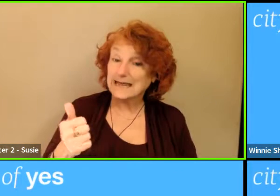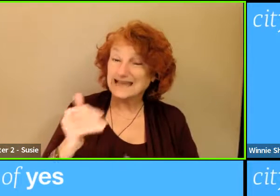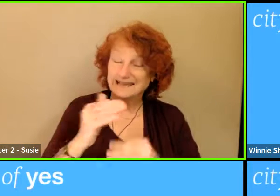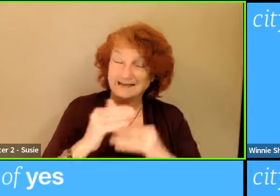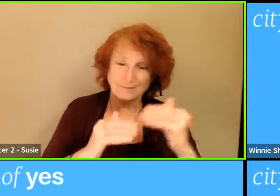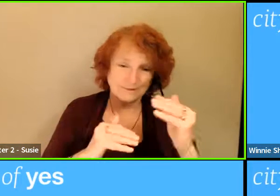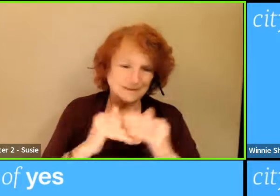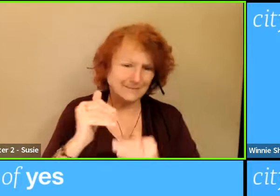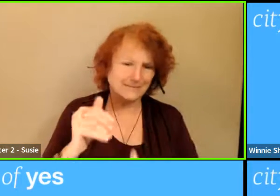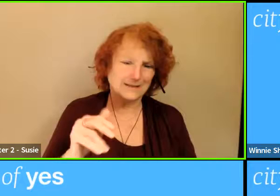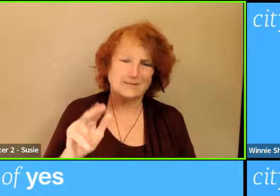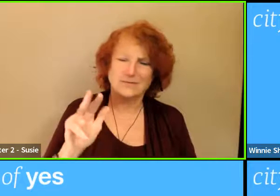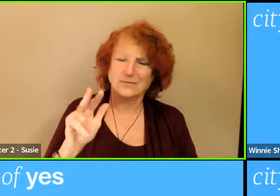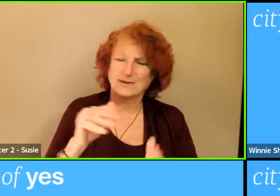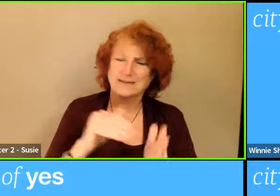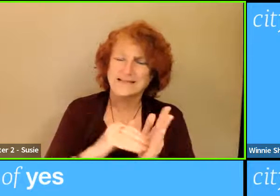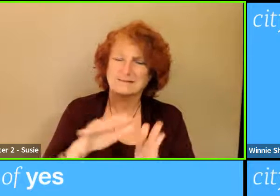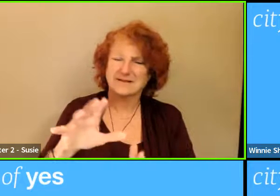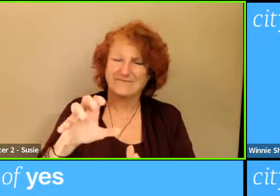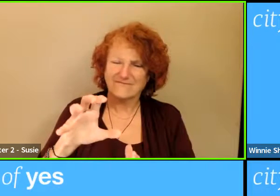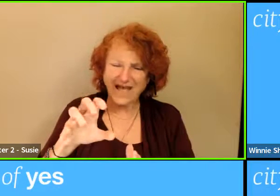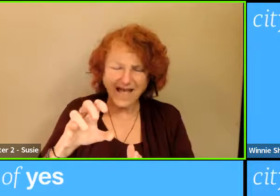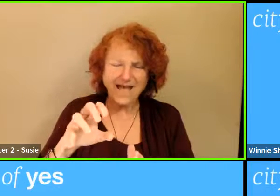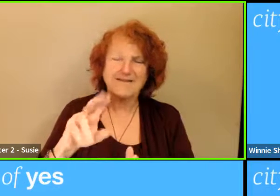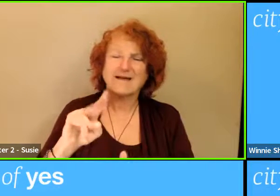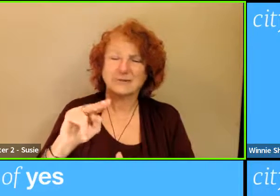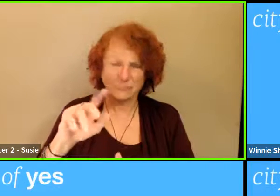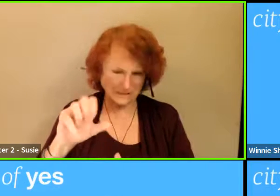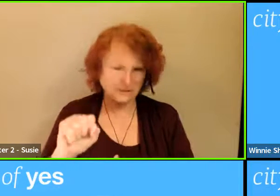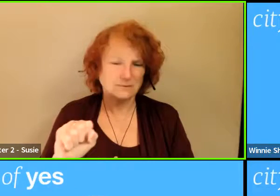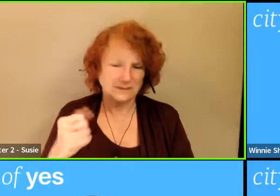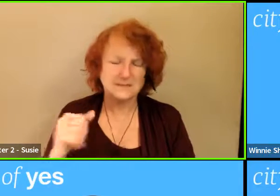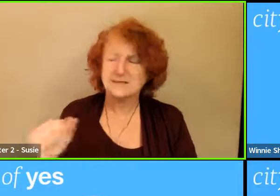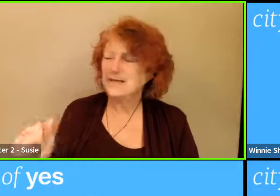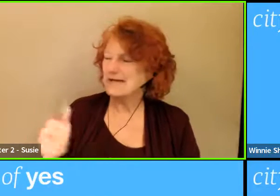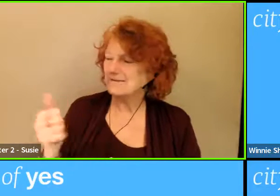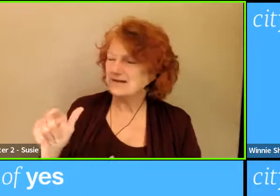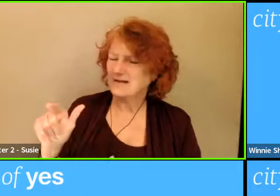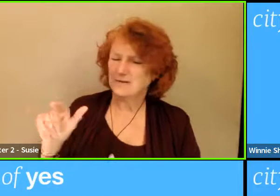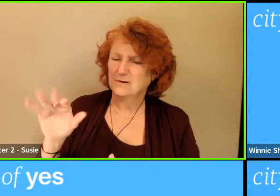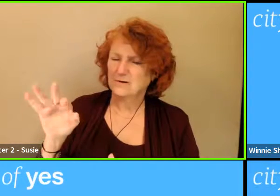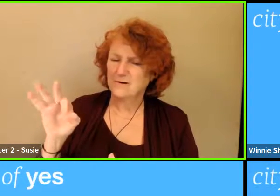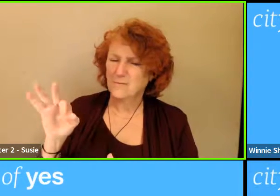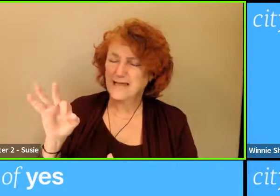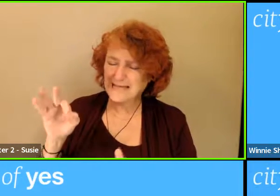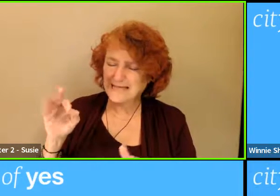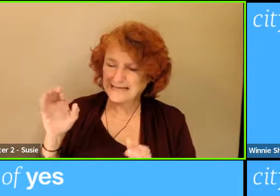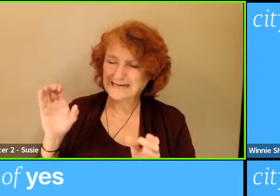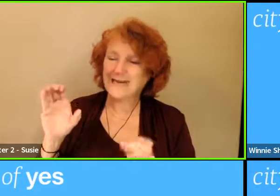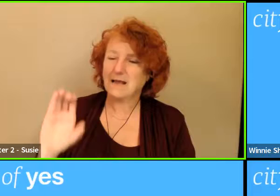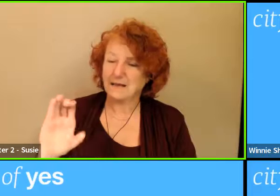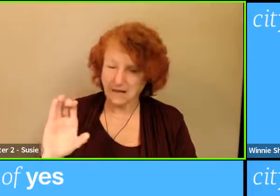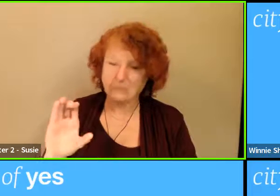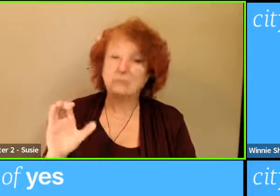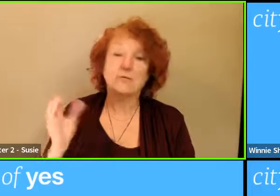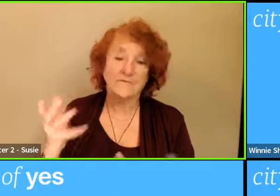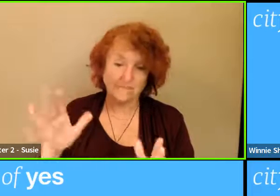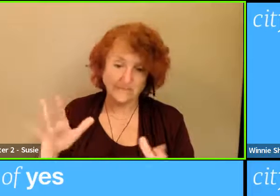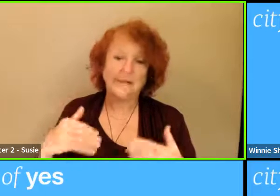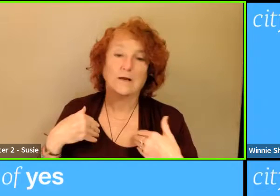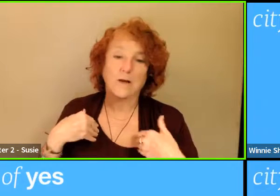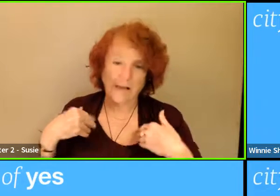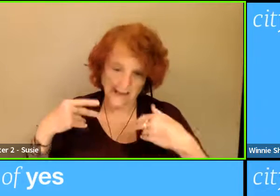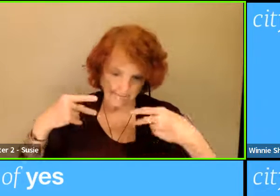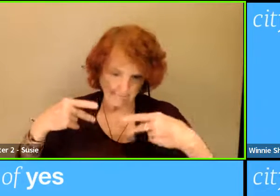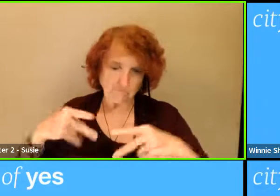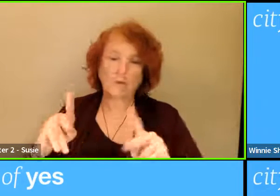built 3,500 units of housing, and we've got another 2,900 permitted in the pipeline, including, and I